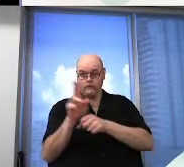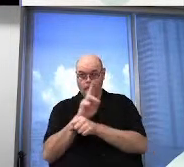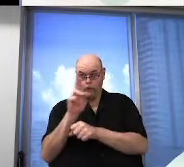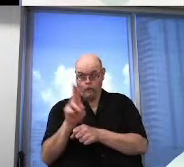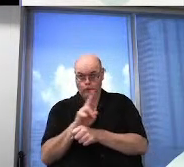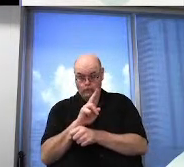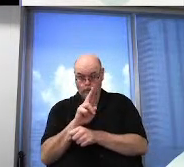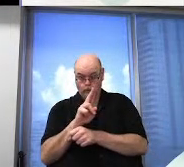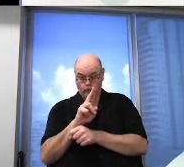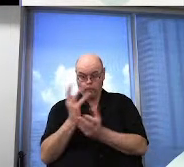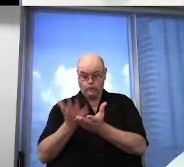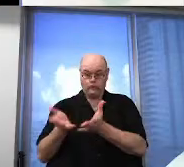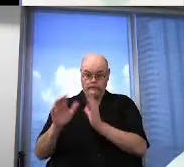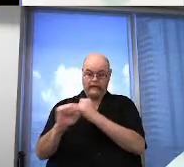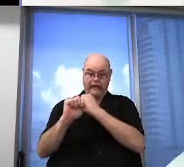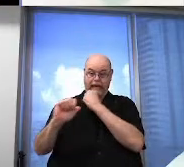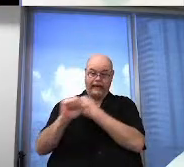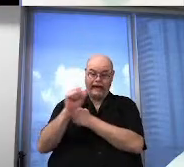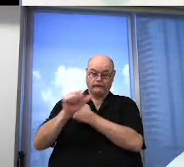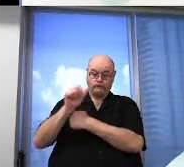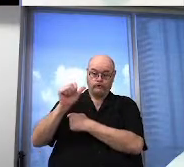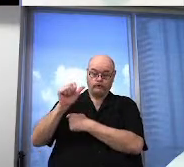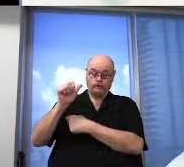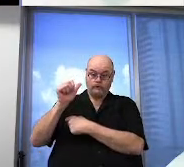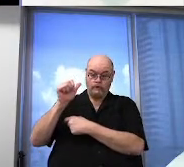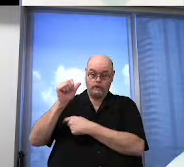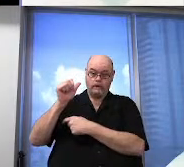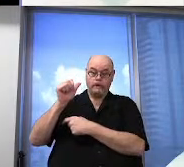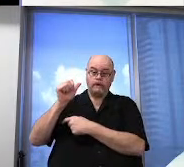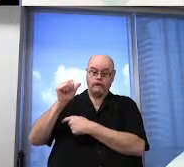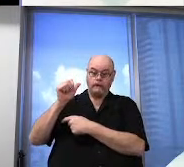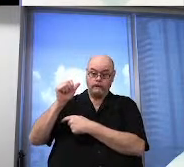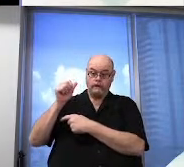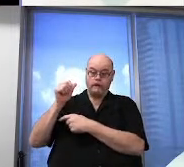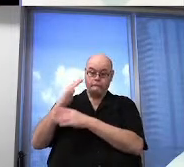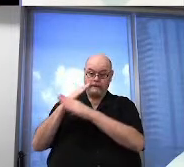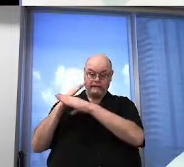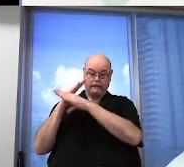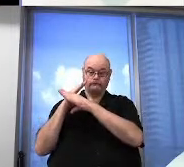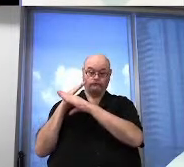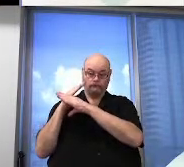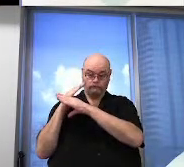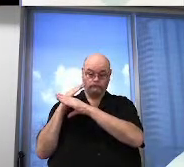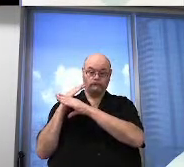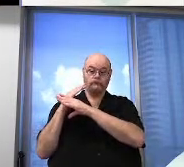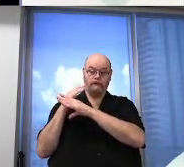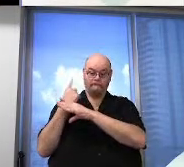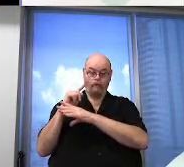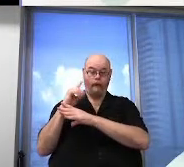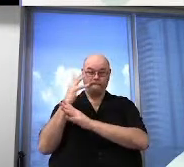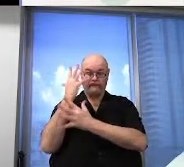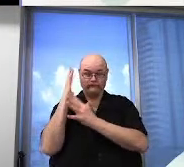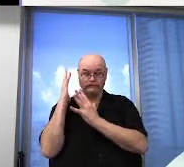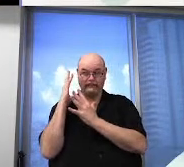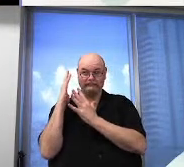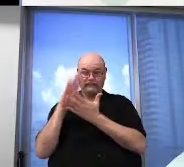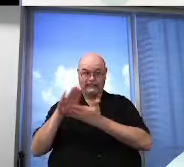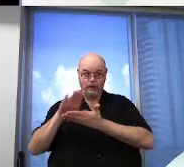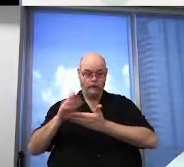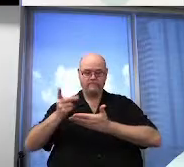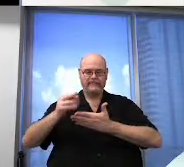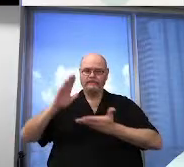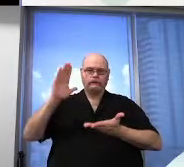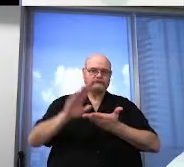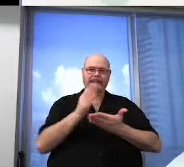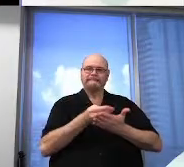don't use the hazard mitigation portion to do vegetation clearing, we're going to